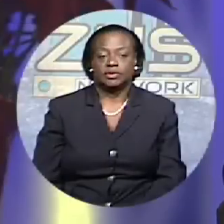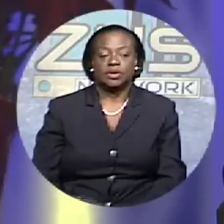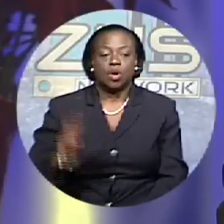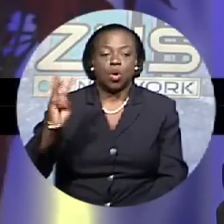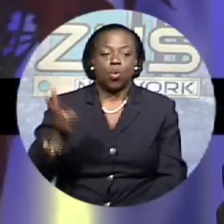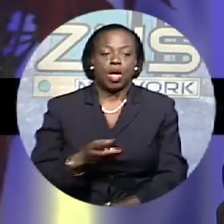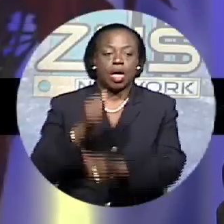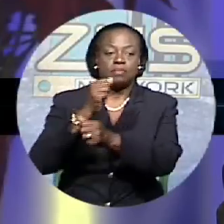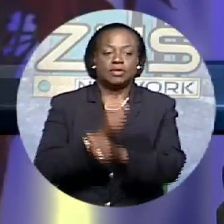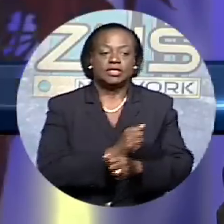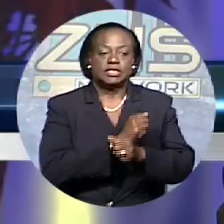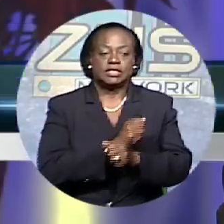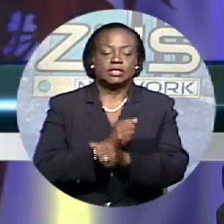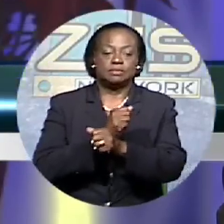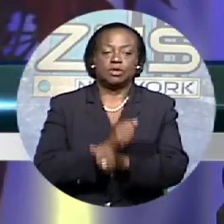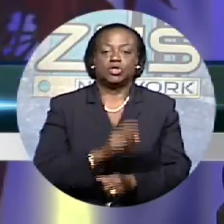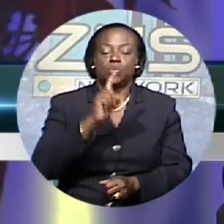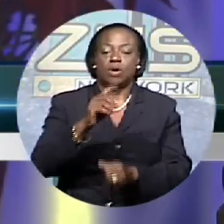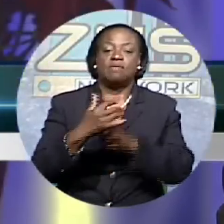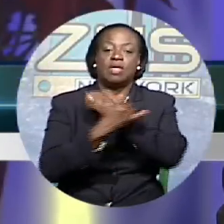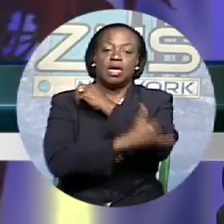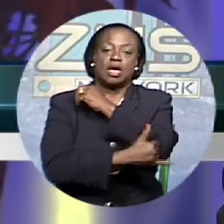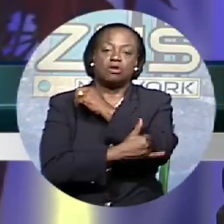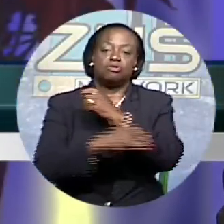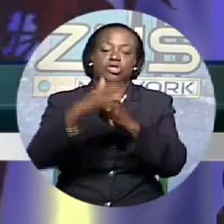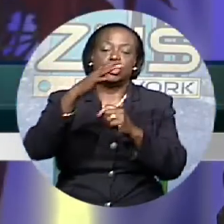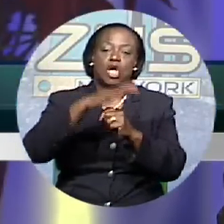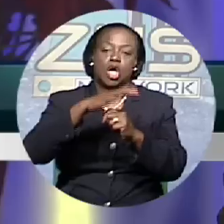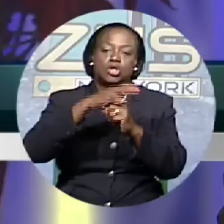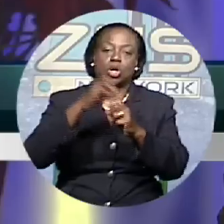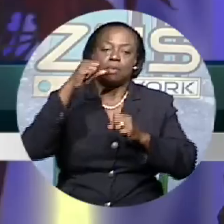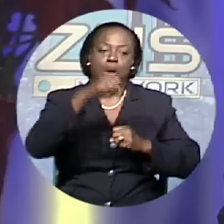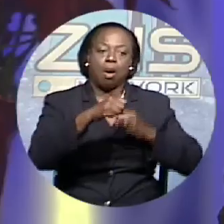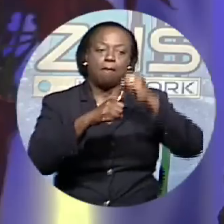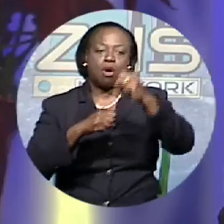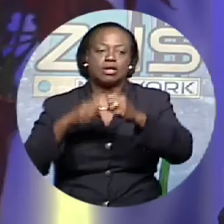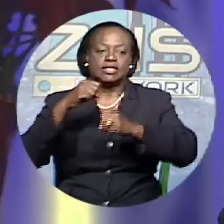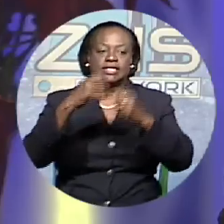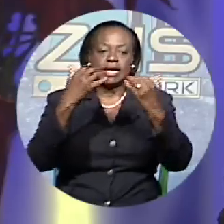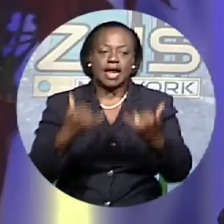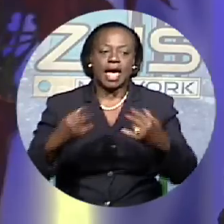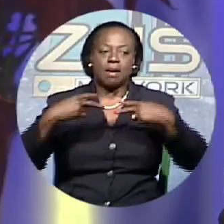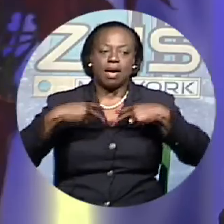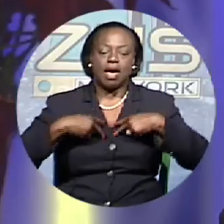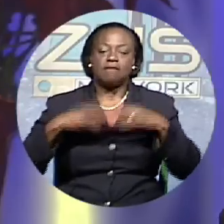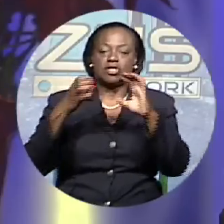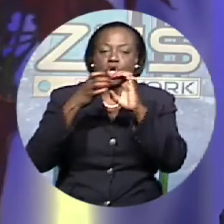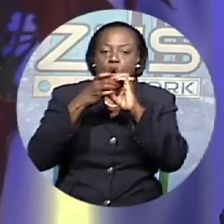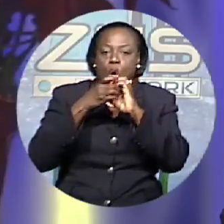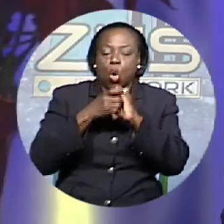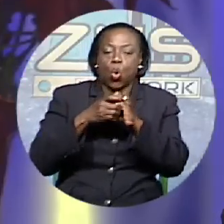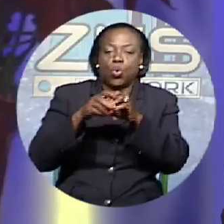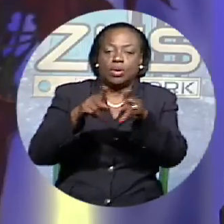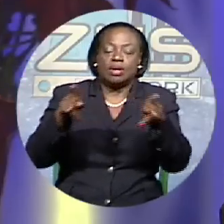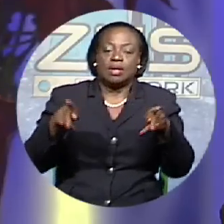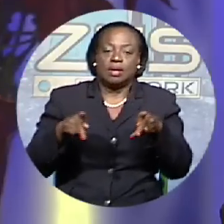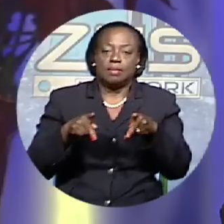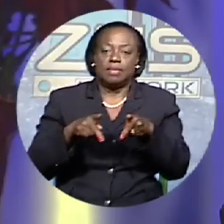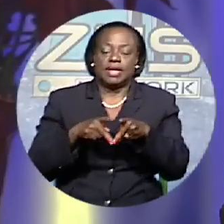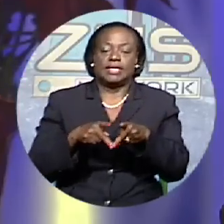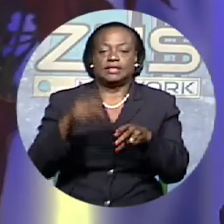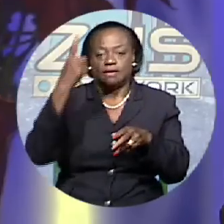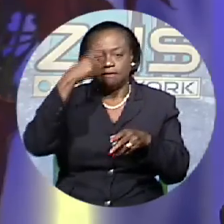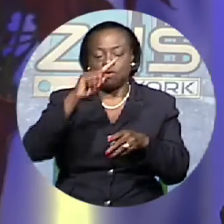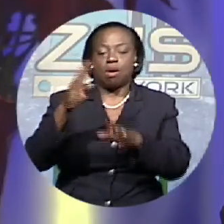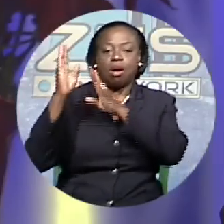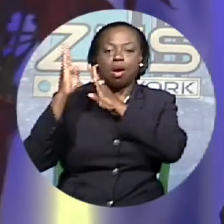Welcome to sports, everybody. One of the country's top boxers finally has his own facility where he can train the next generation of Bahamian fighters. We get that